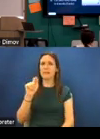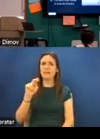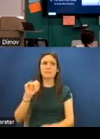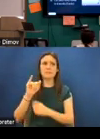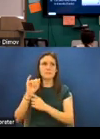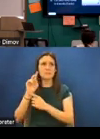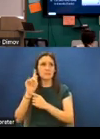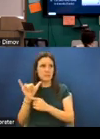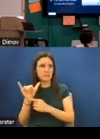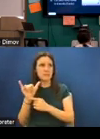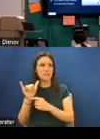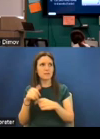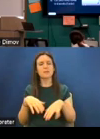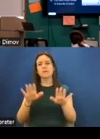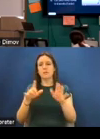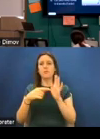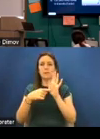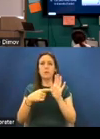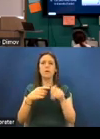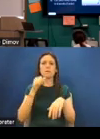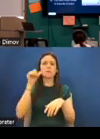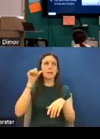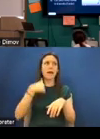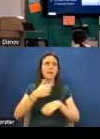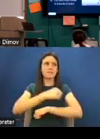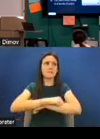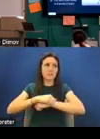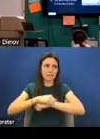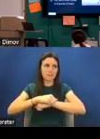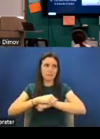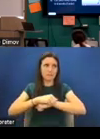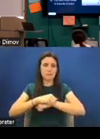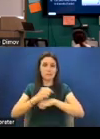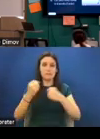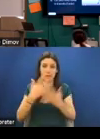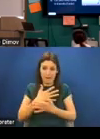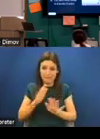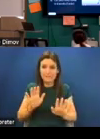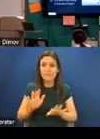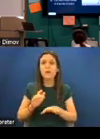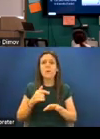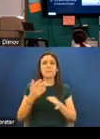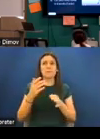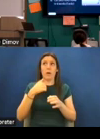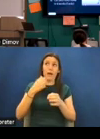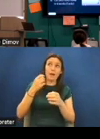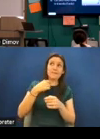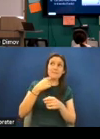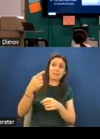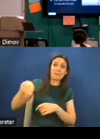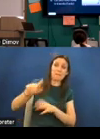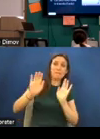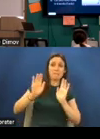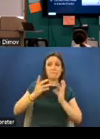yesterday I had stage fright and I could hardly talk. So let's see if I can talk today. I always have stage fright when